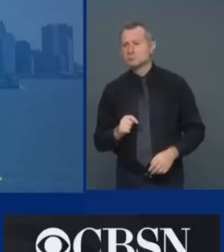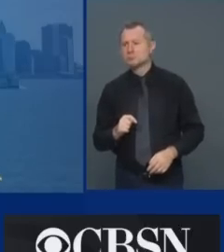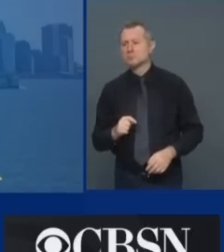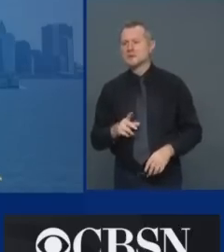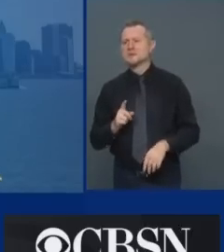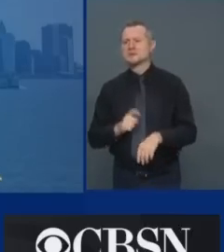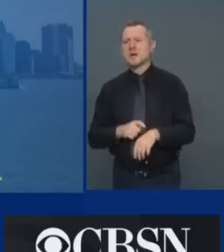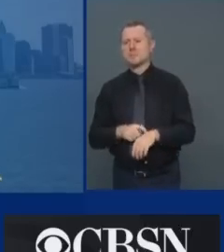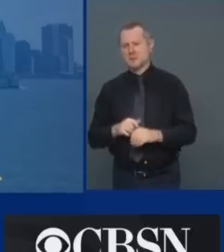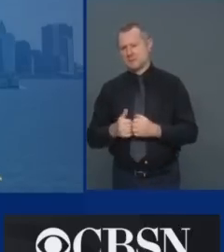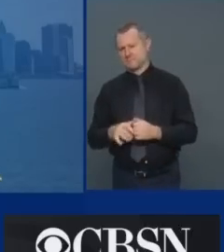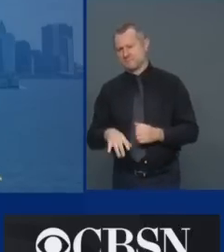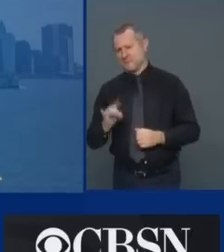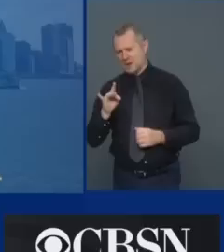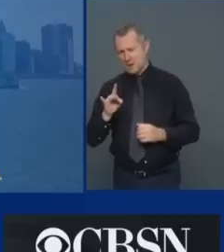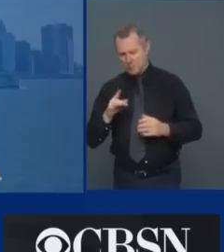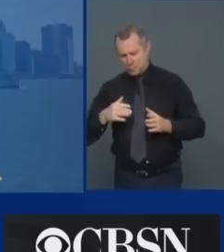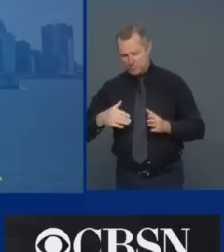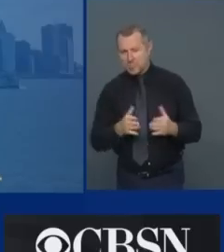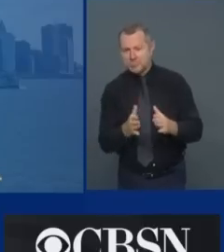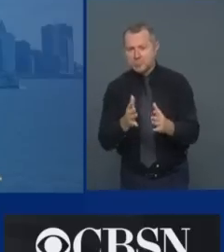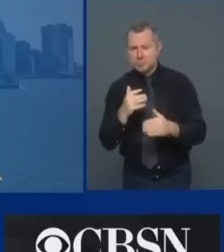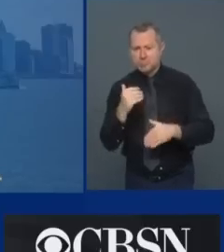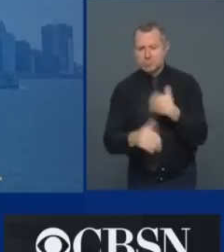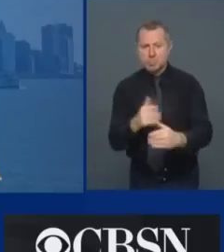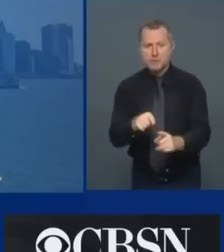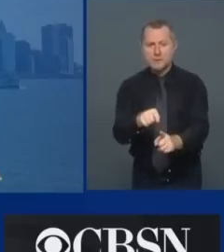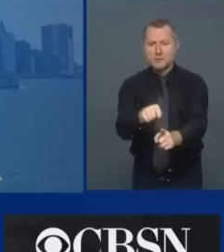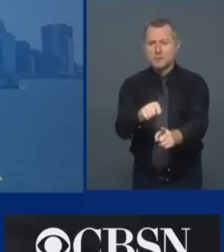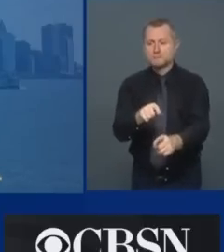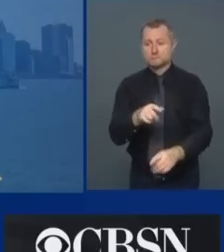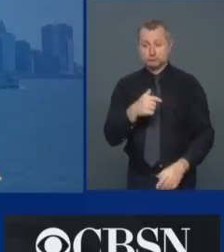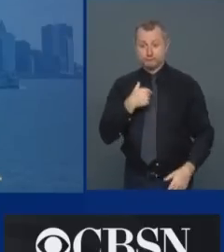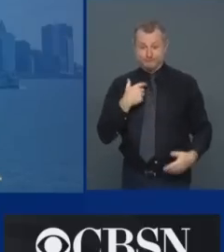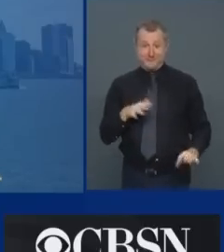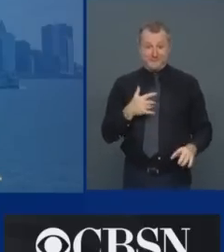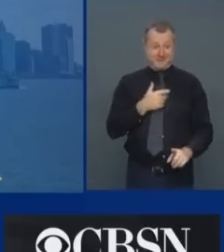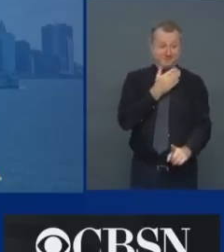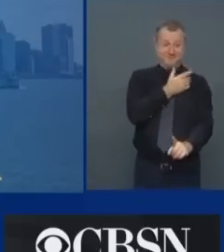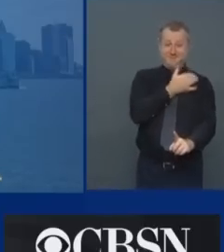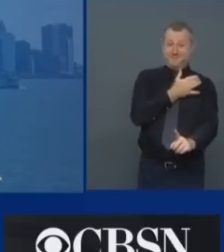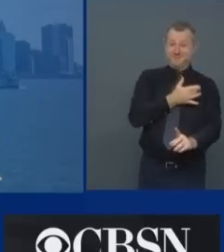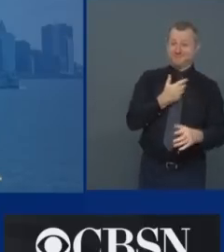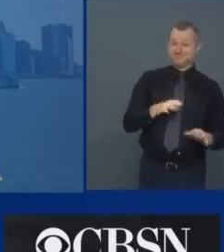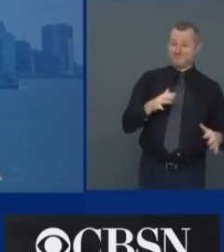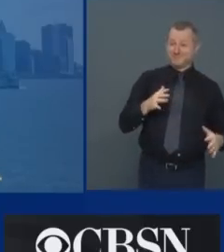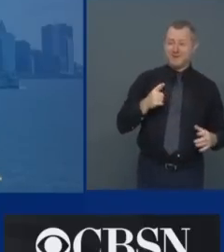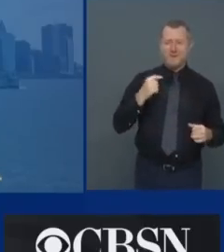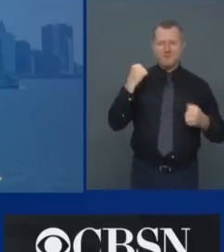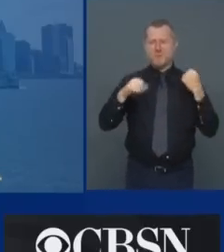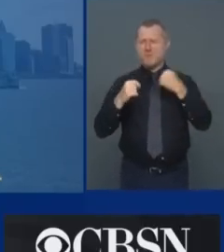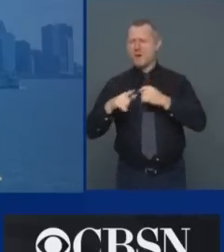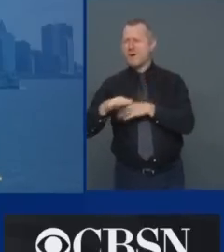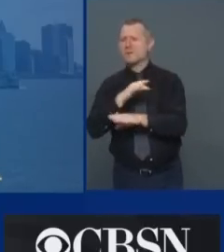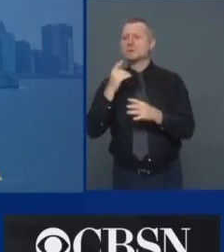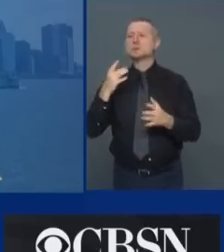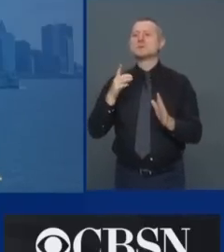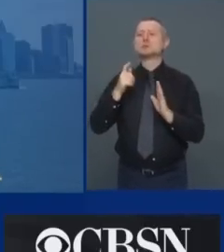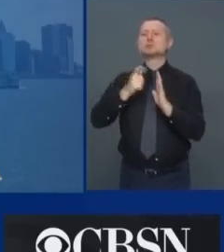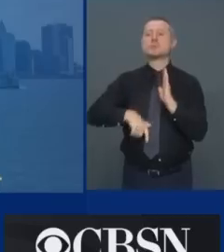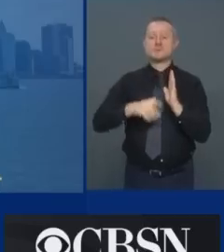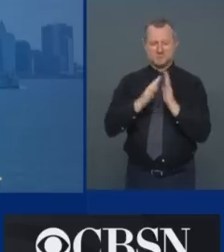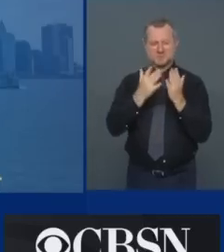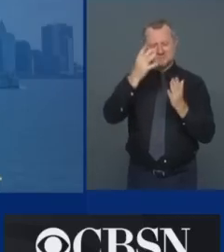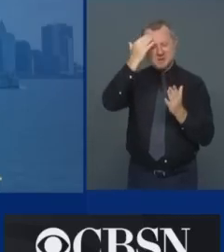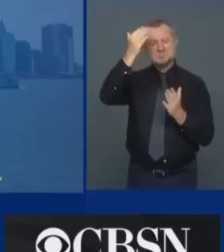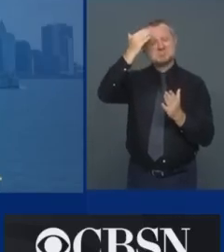path forward. We've had the demonstration chapter. You have the executive order saying you have to come up with